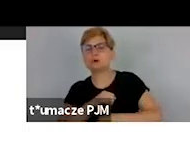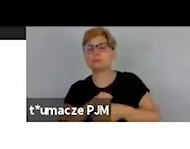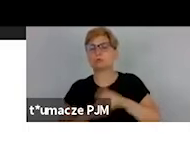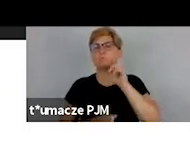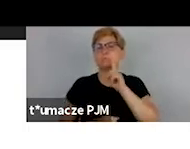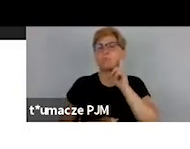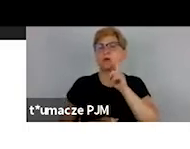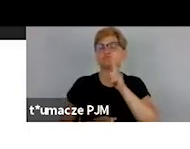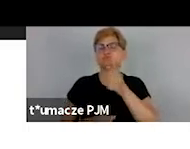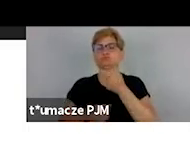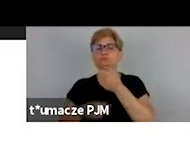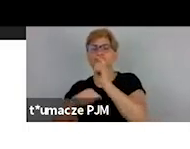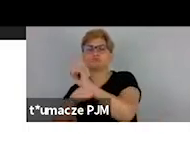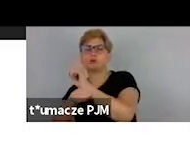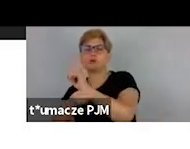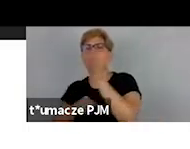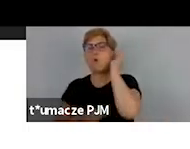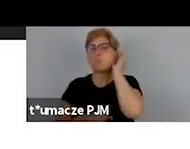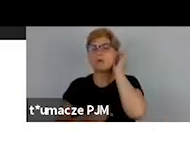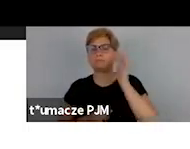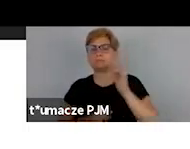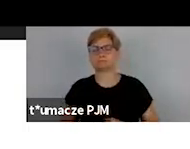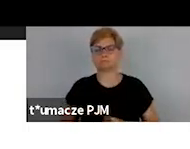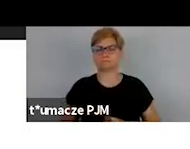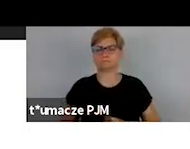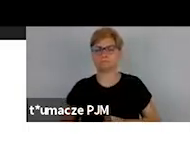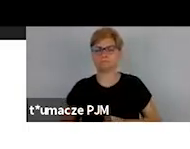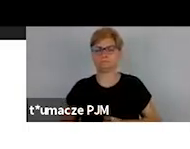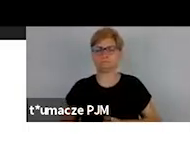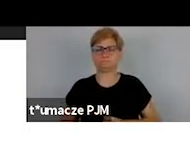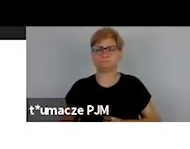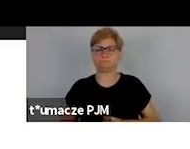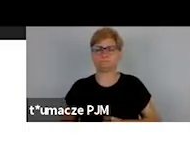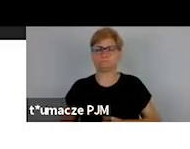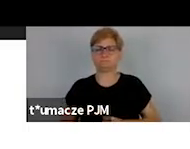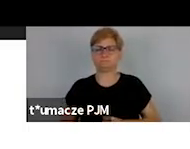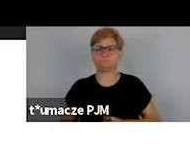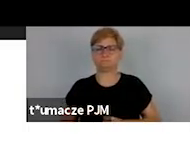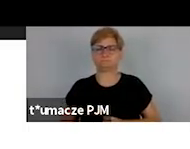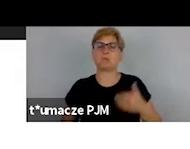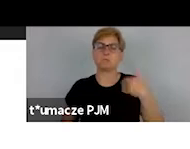will step back a little bit and talk about the research